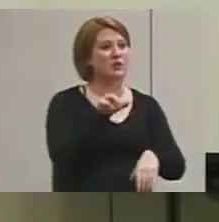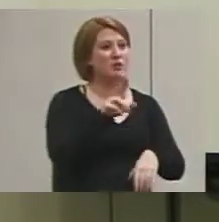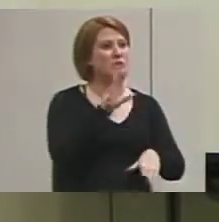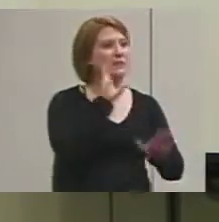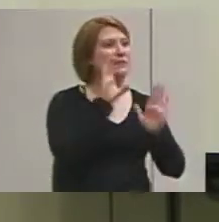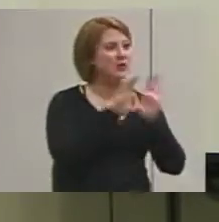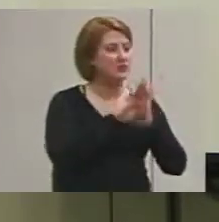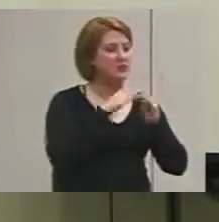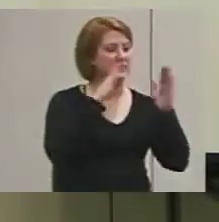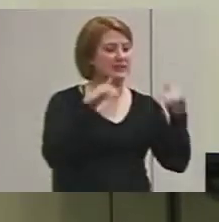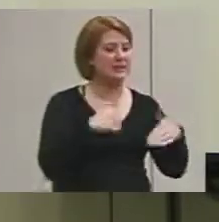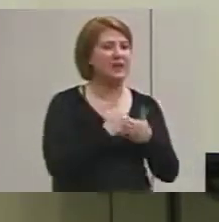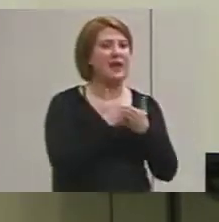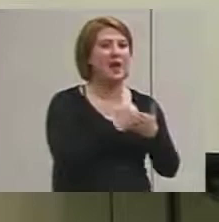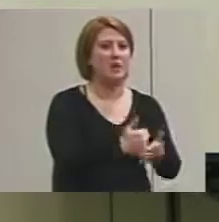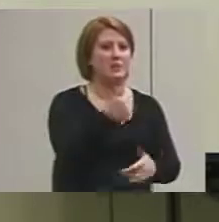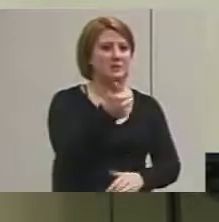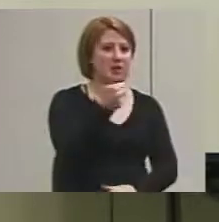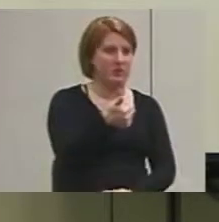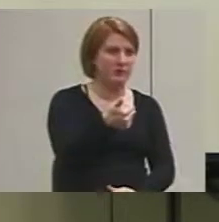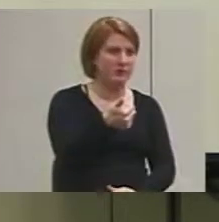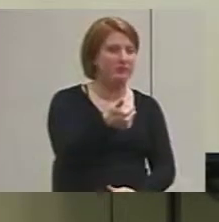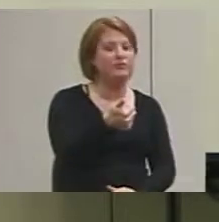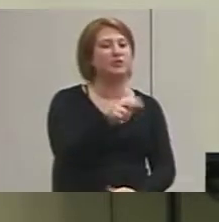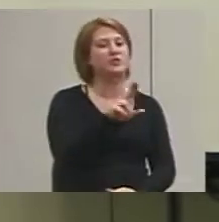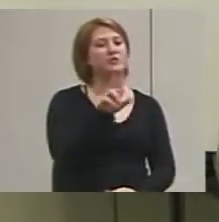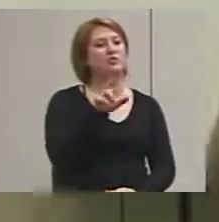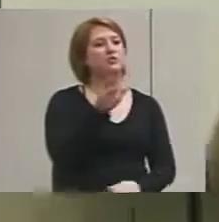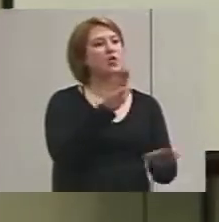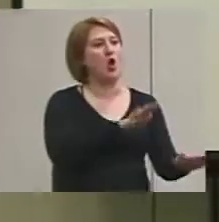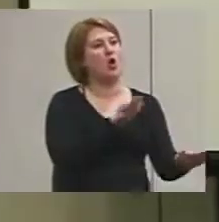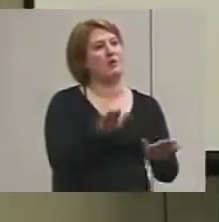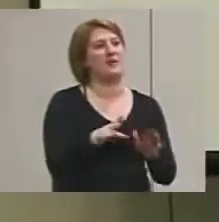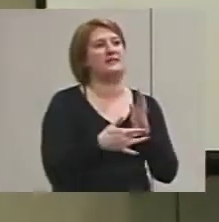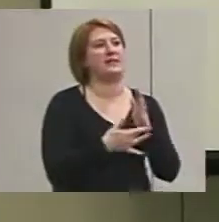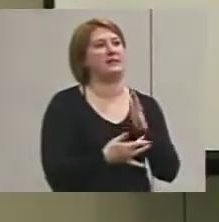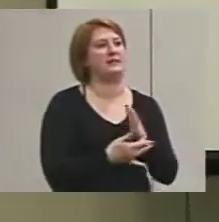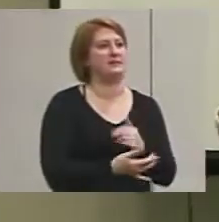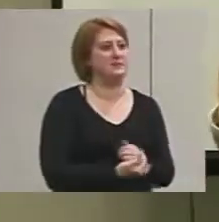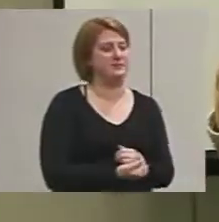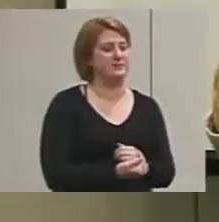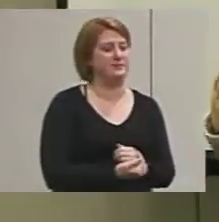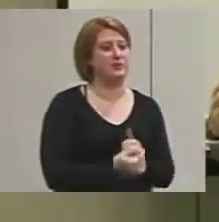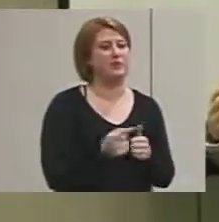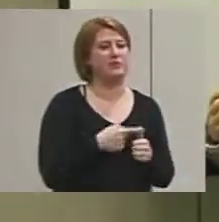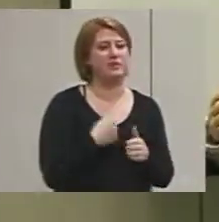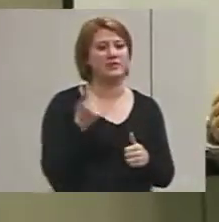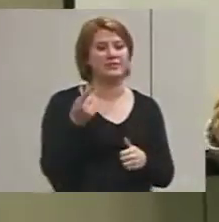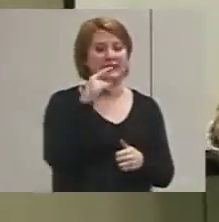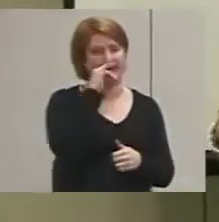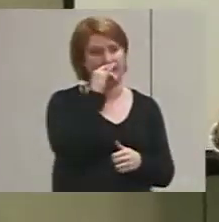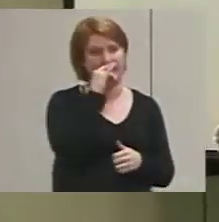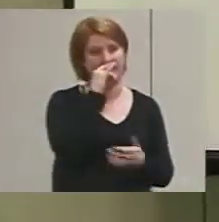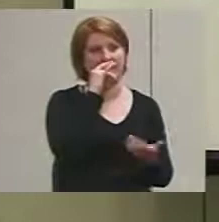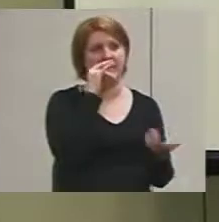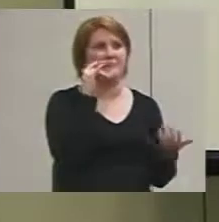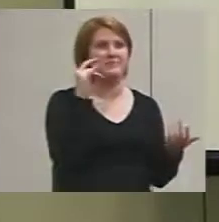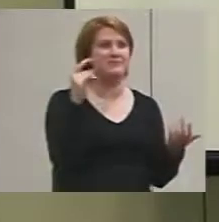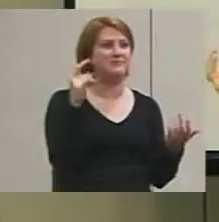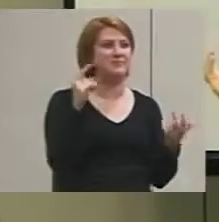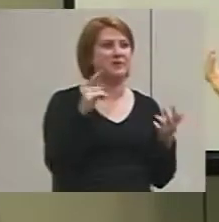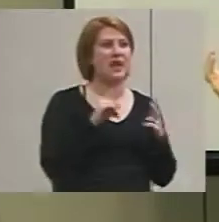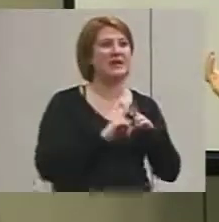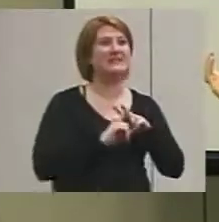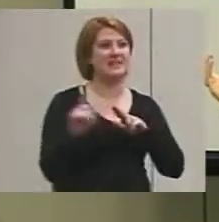picture system to kind of help himself use calming techniques. So the first thing, he's a kid that escape